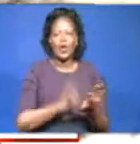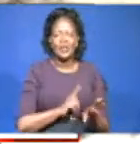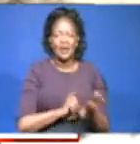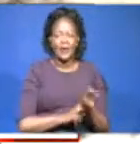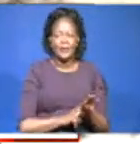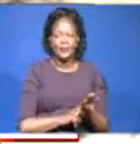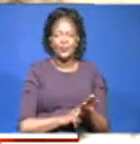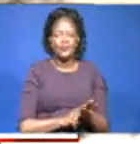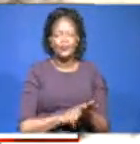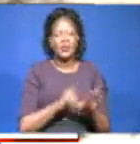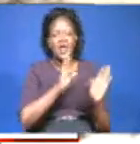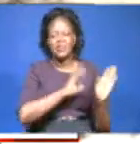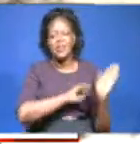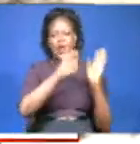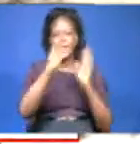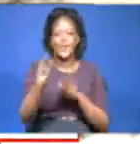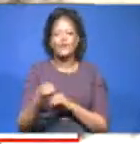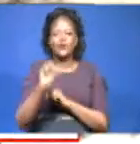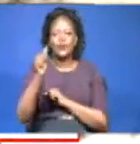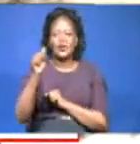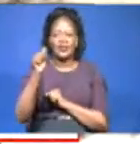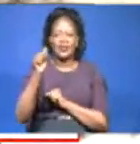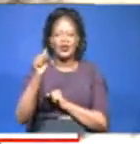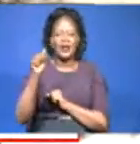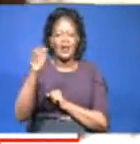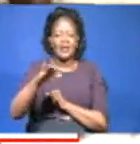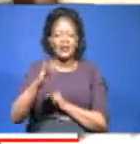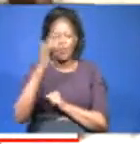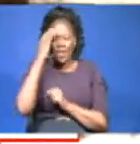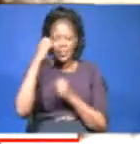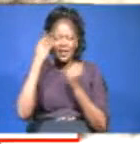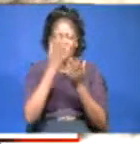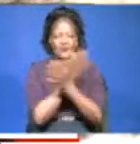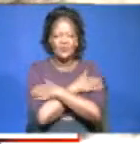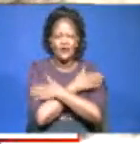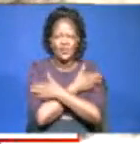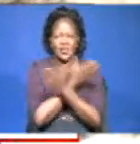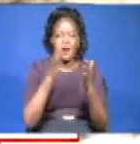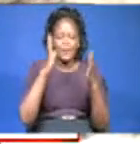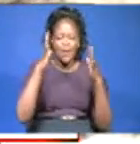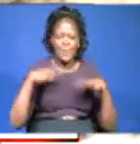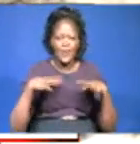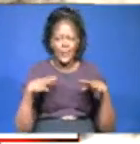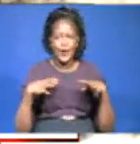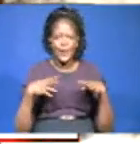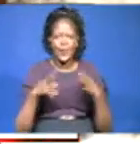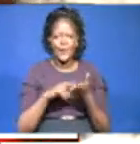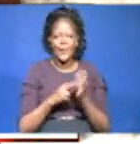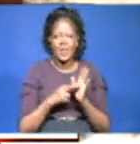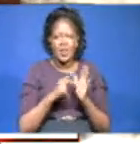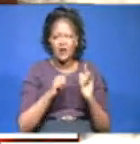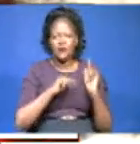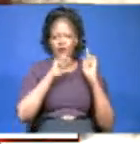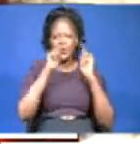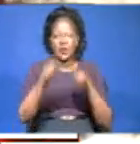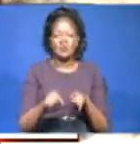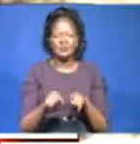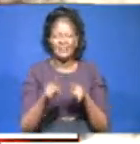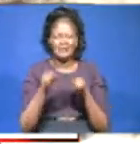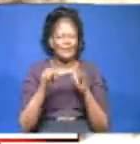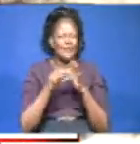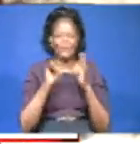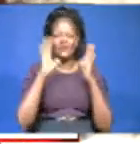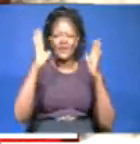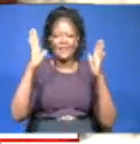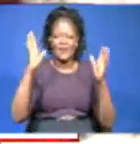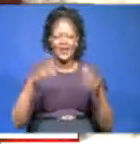the adjudication again to a scheme so that they can give their friends and big people. So Chembe Kibabamuche is here with us. It's a big animal, a big elephant